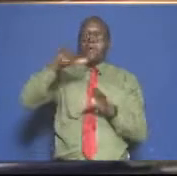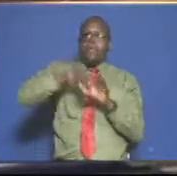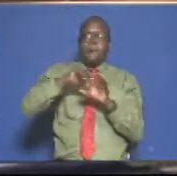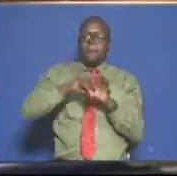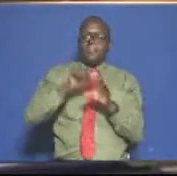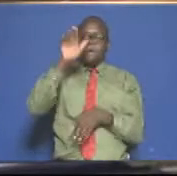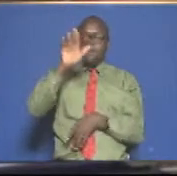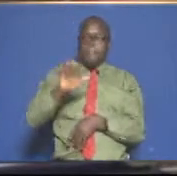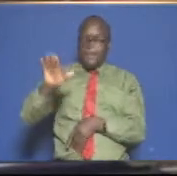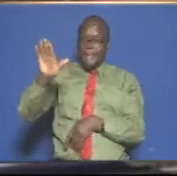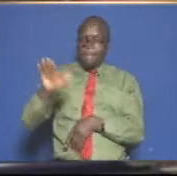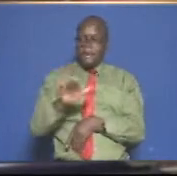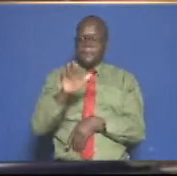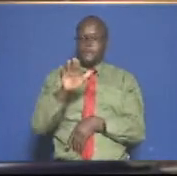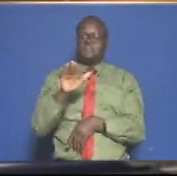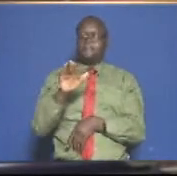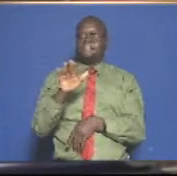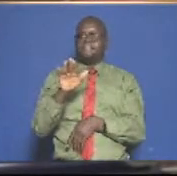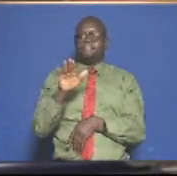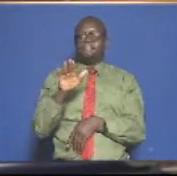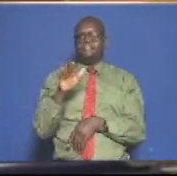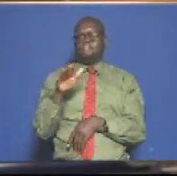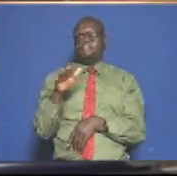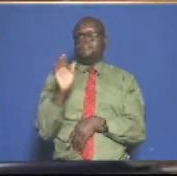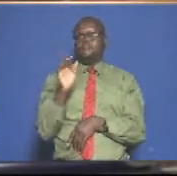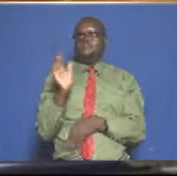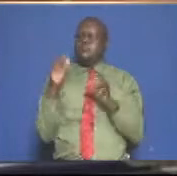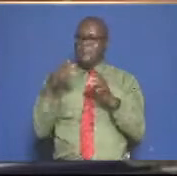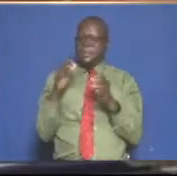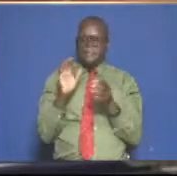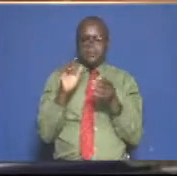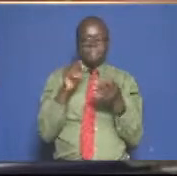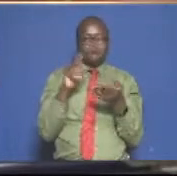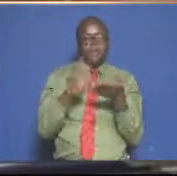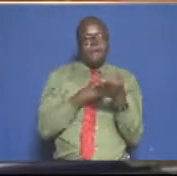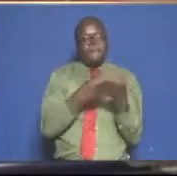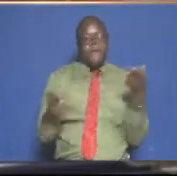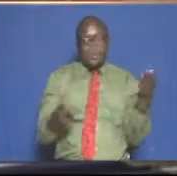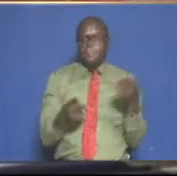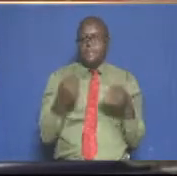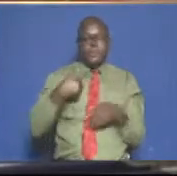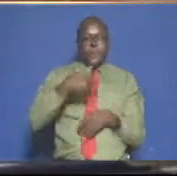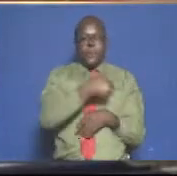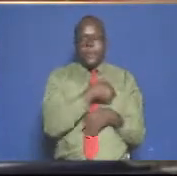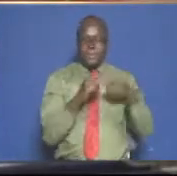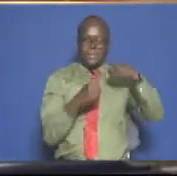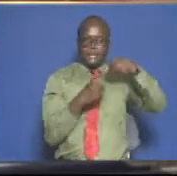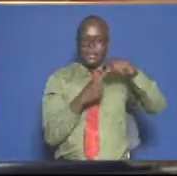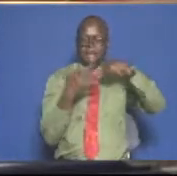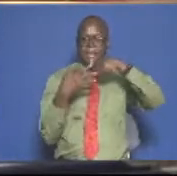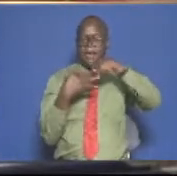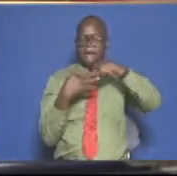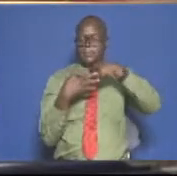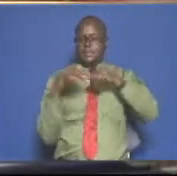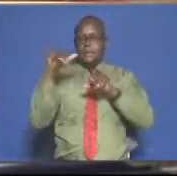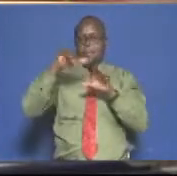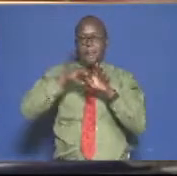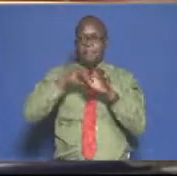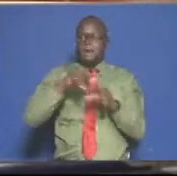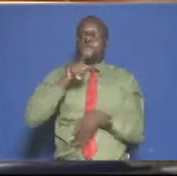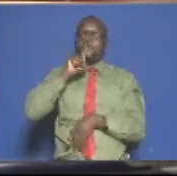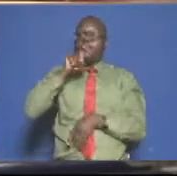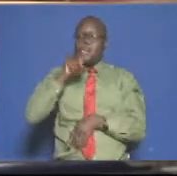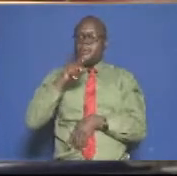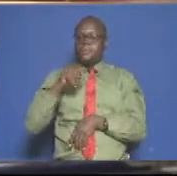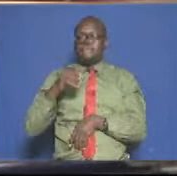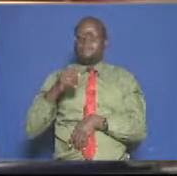Parliament who had been thrashed. The party had been thrashed in the general election, and we were only 68. And Mr. Speaker, on the side